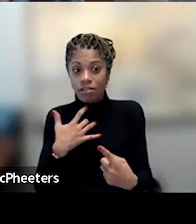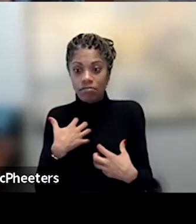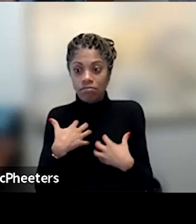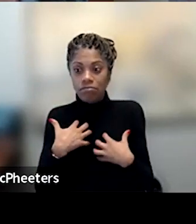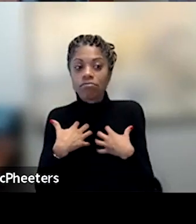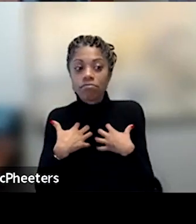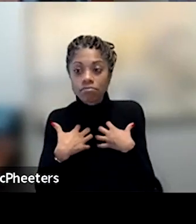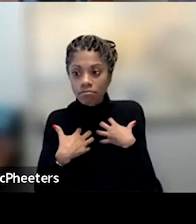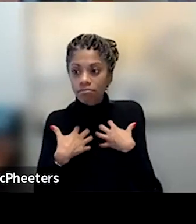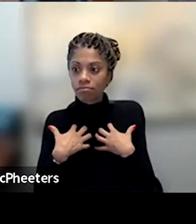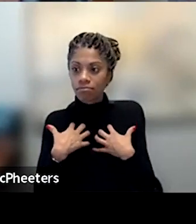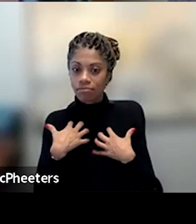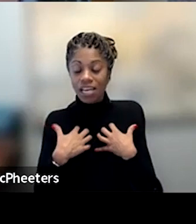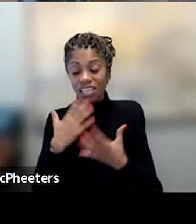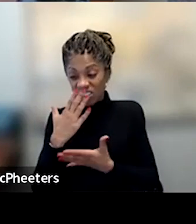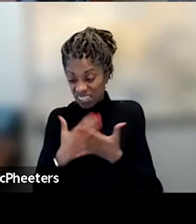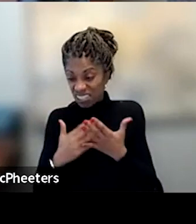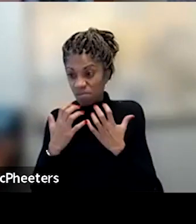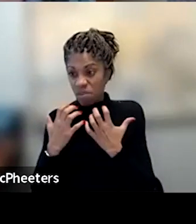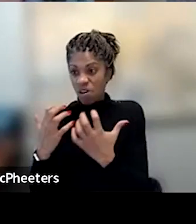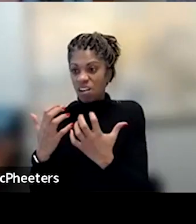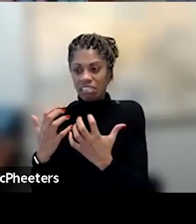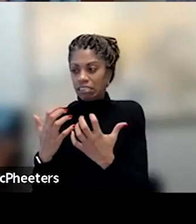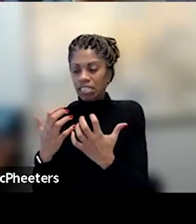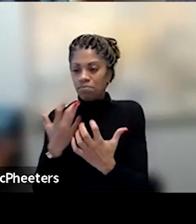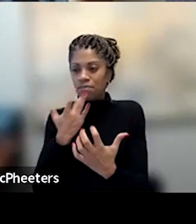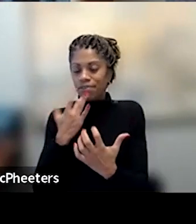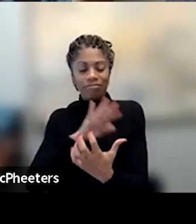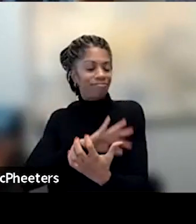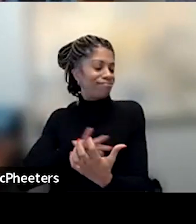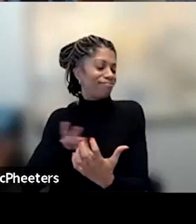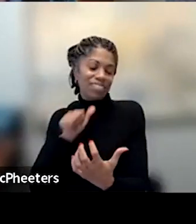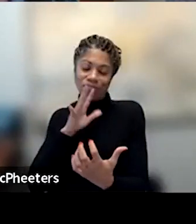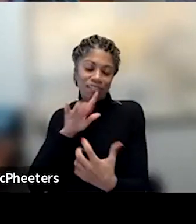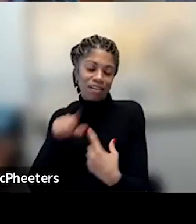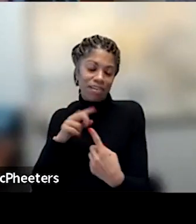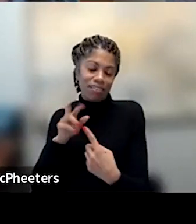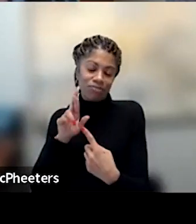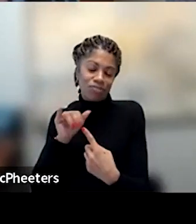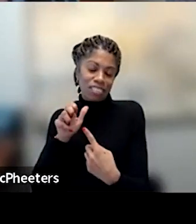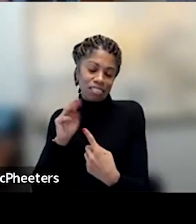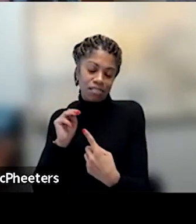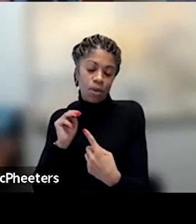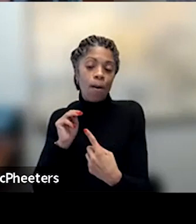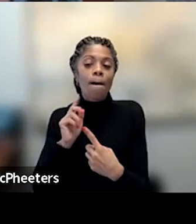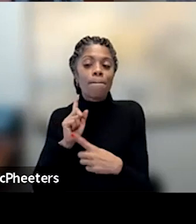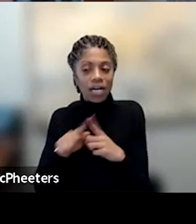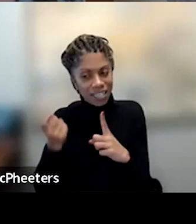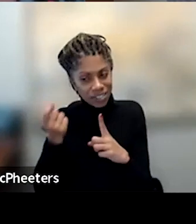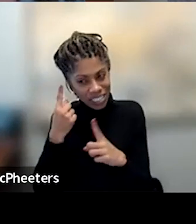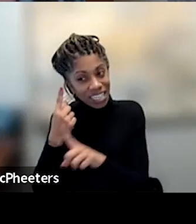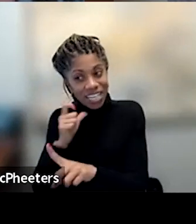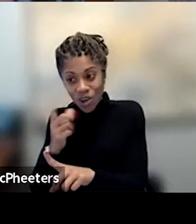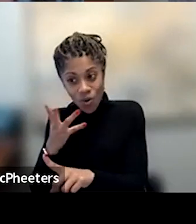don't want to talk about racism. And how do we still engage those audiences that don't want to talk about racism, to keep